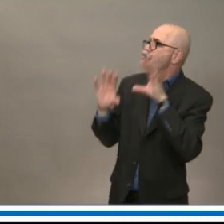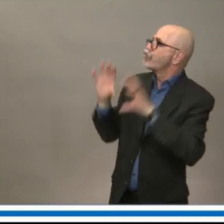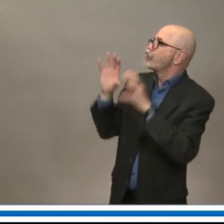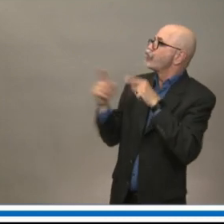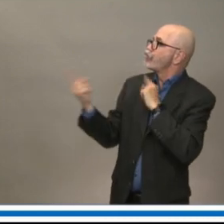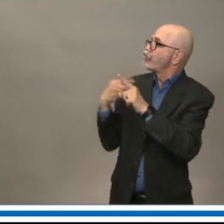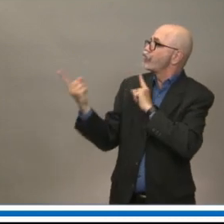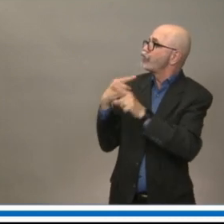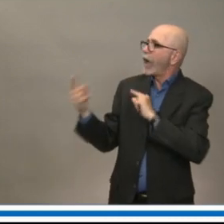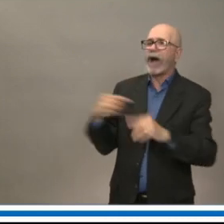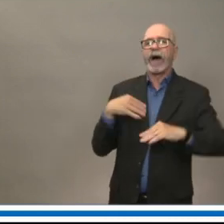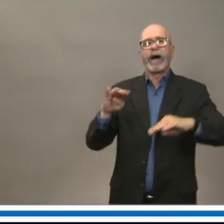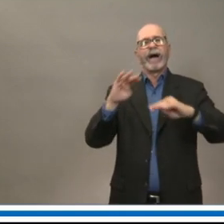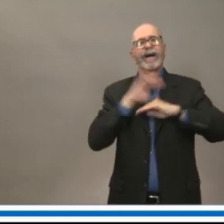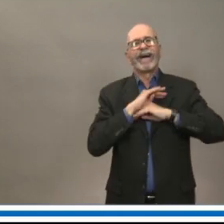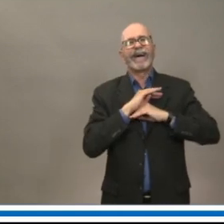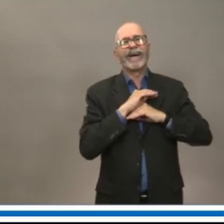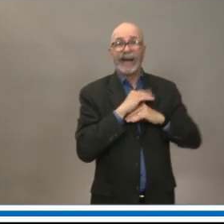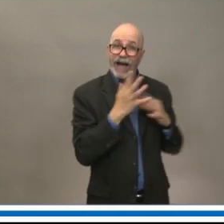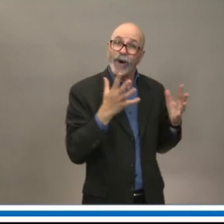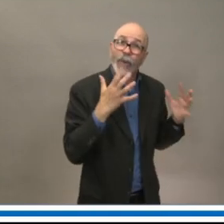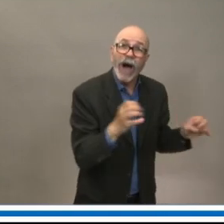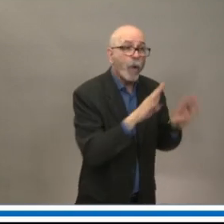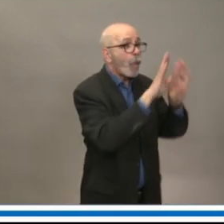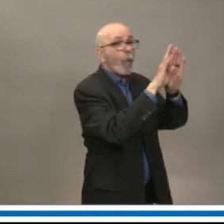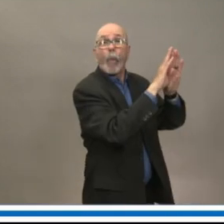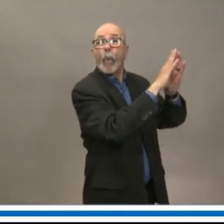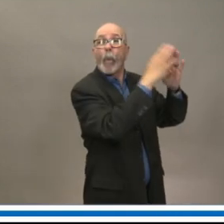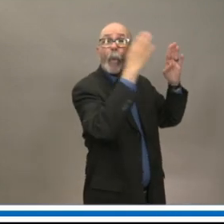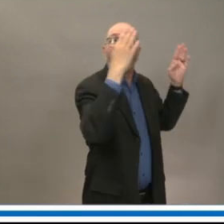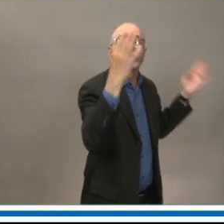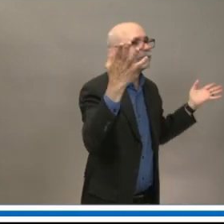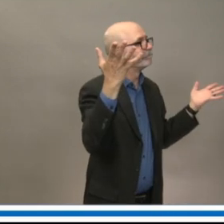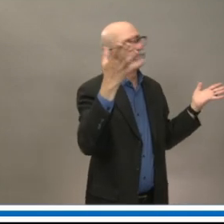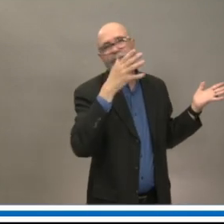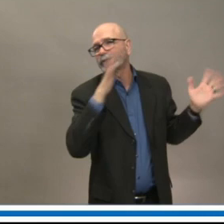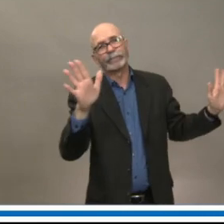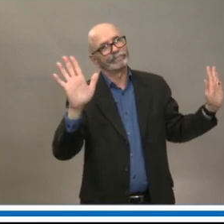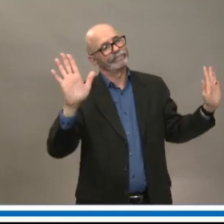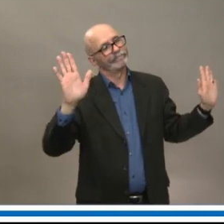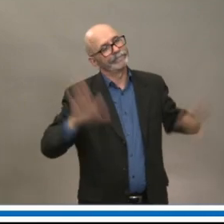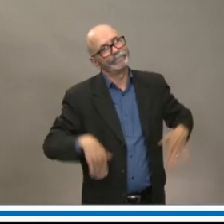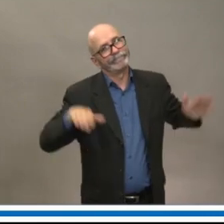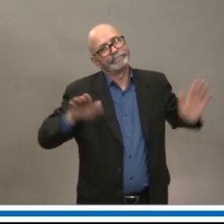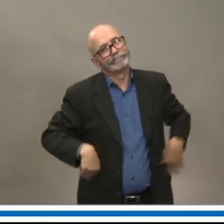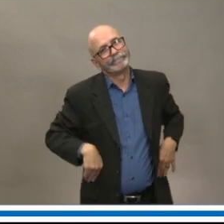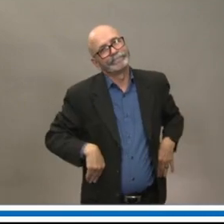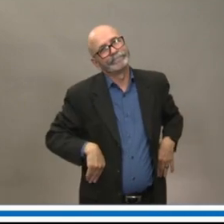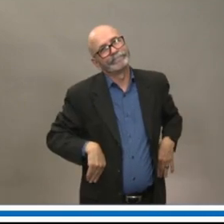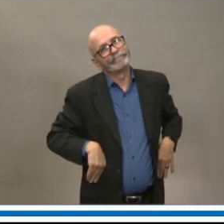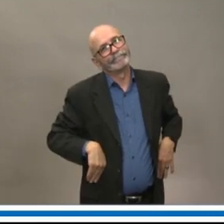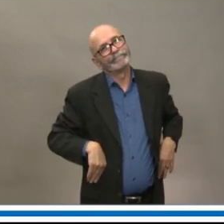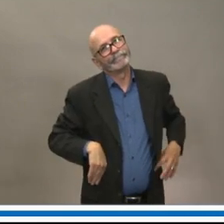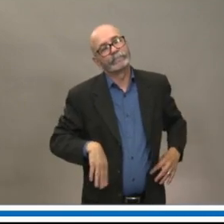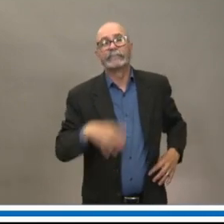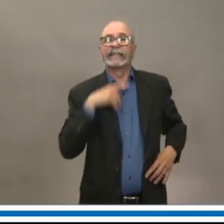open to our nursing homes, but we can't do it yet, help us help you to help your loved ones.